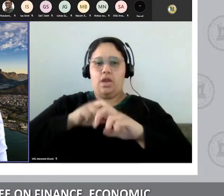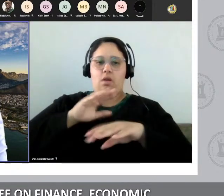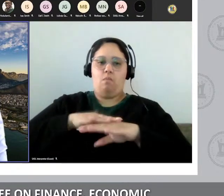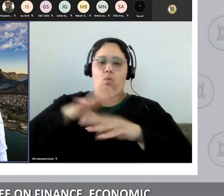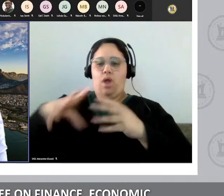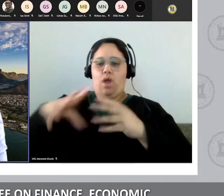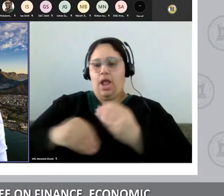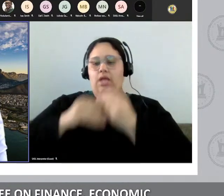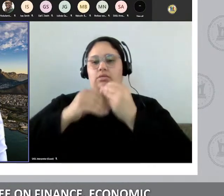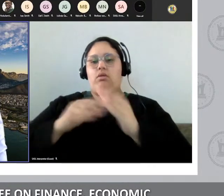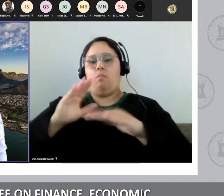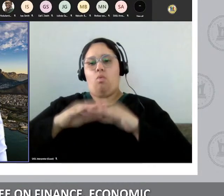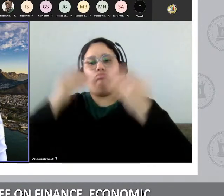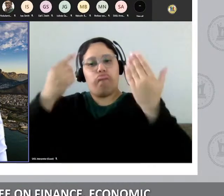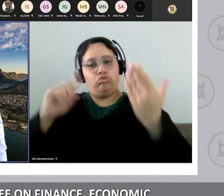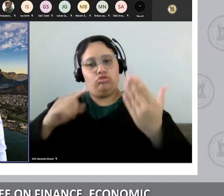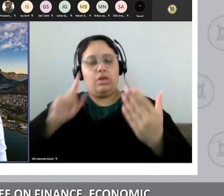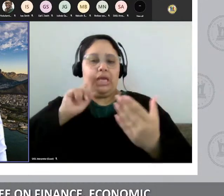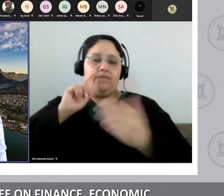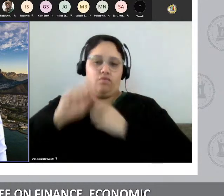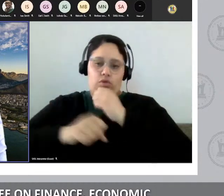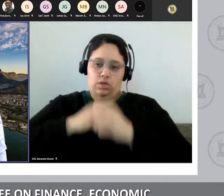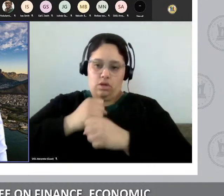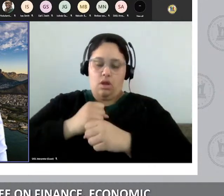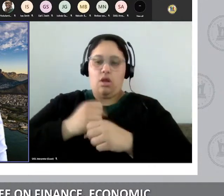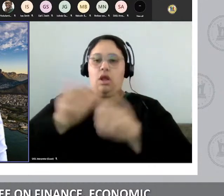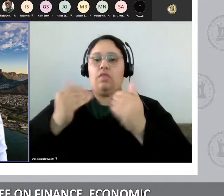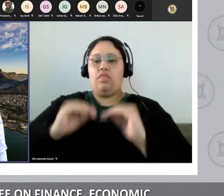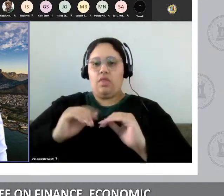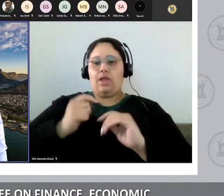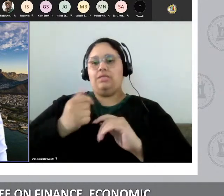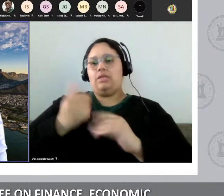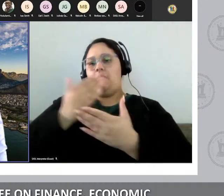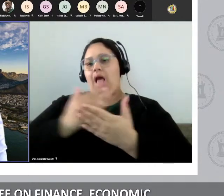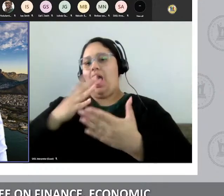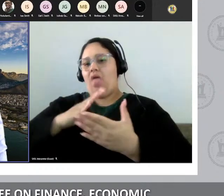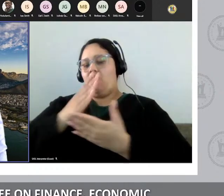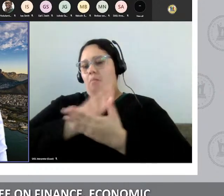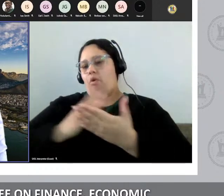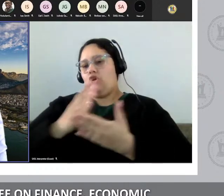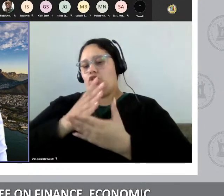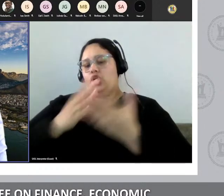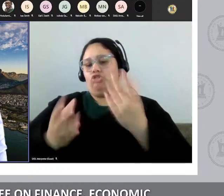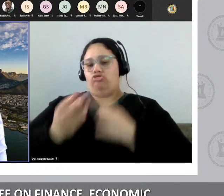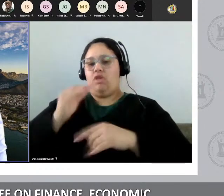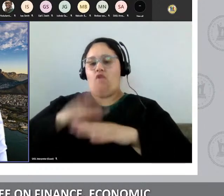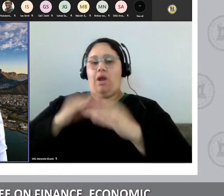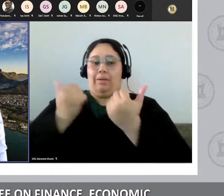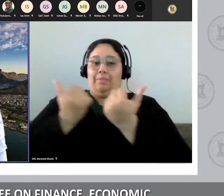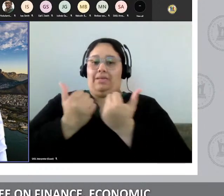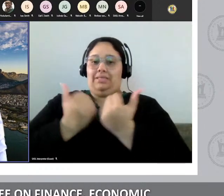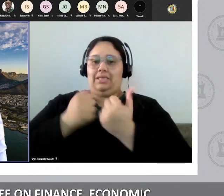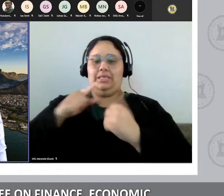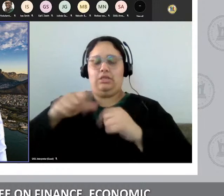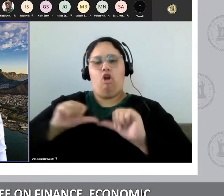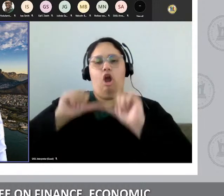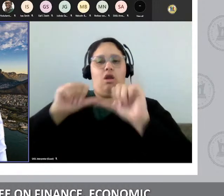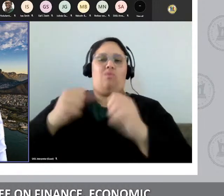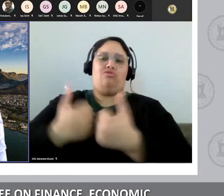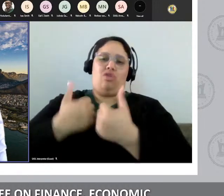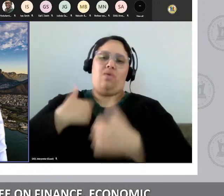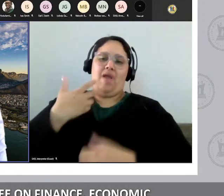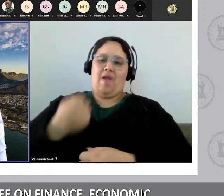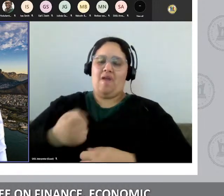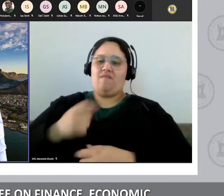of checking every year. There was some the other partial achievement was on bursaries. This is an ongoing challenge that we have, where